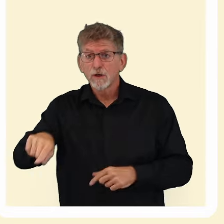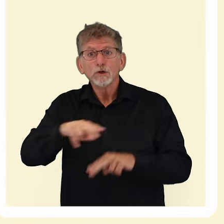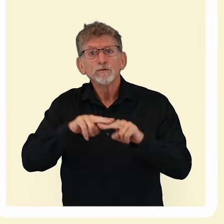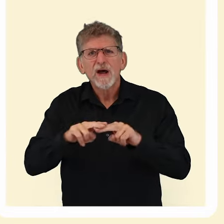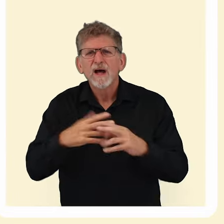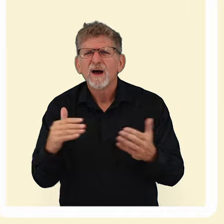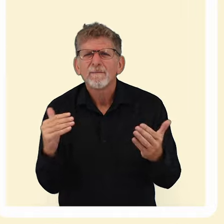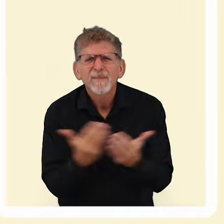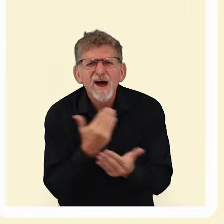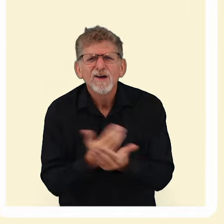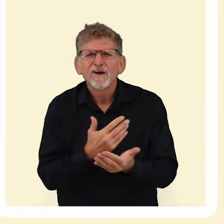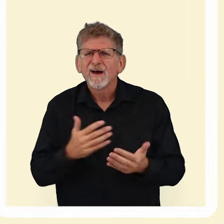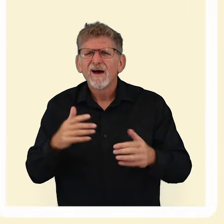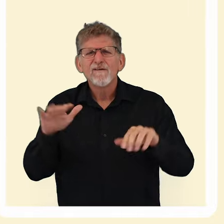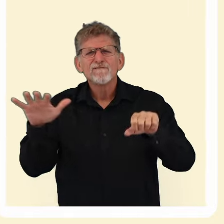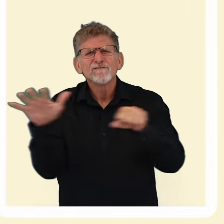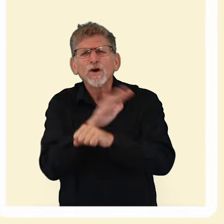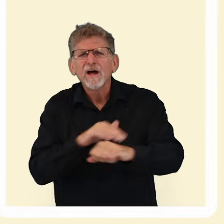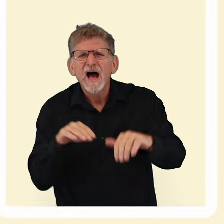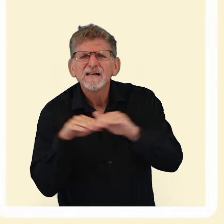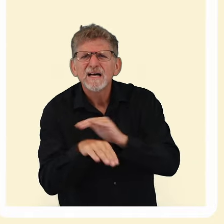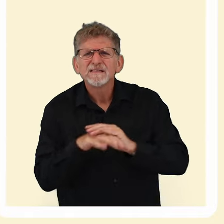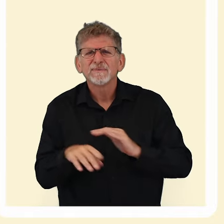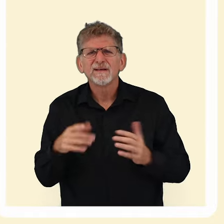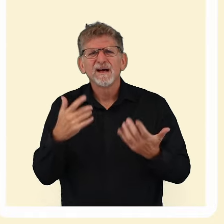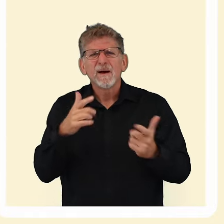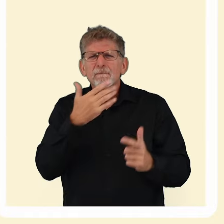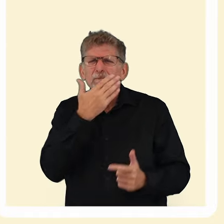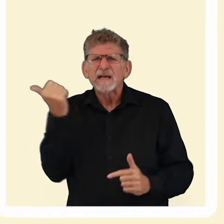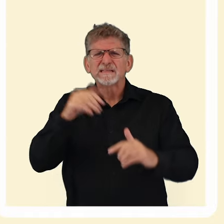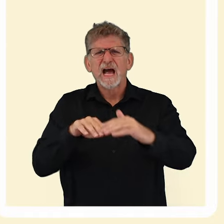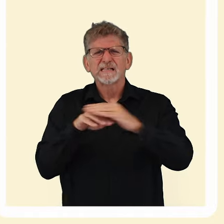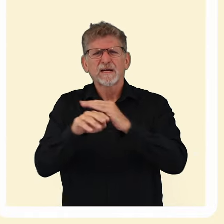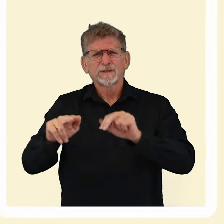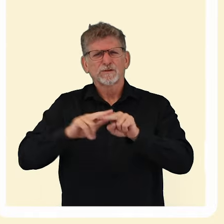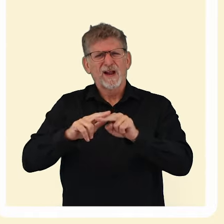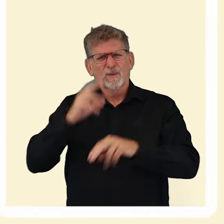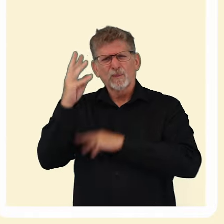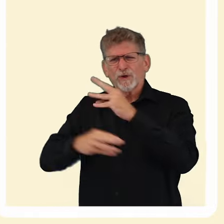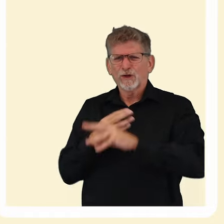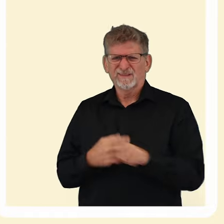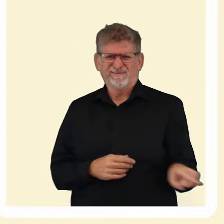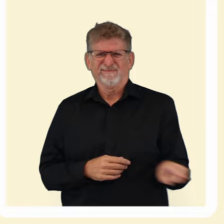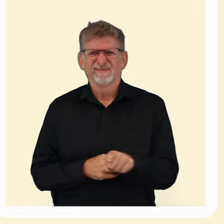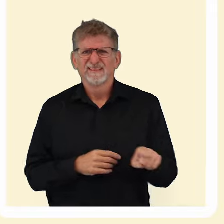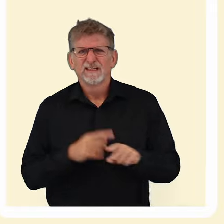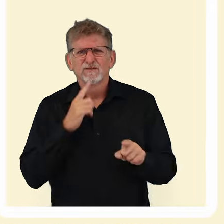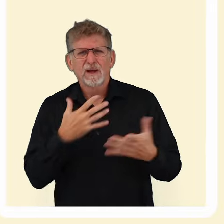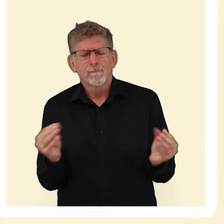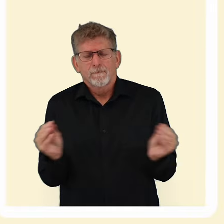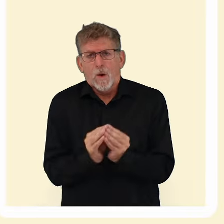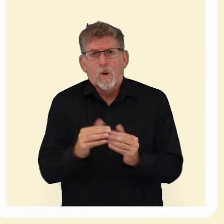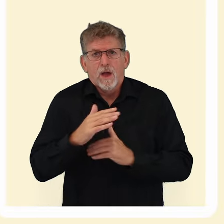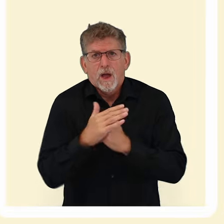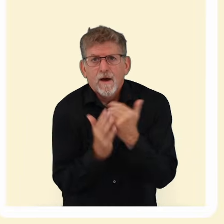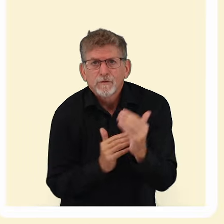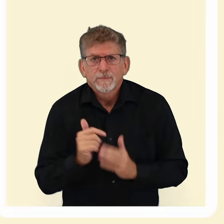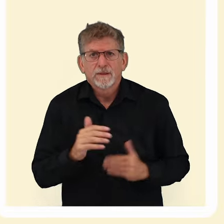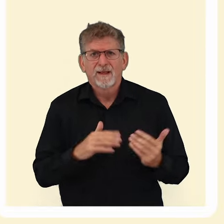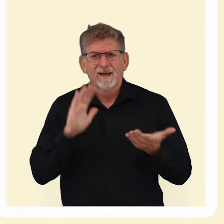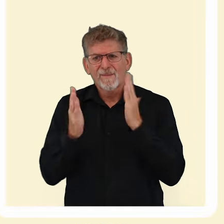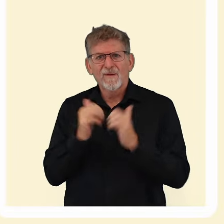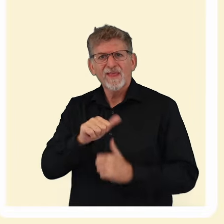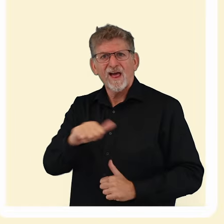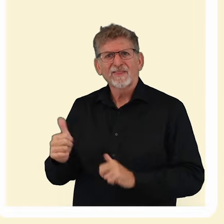world, and they are a lot more comfortable than the other trains that people are used to. By the way, the average fleet of